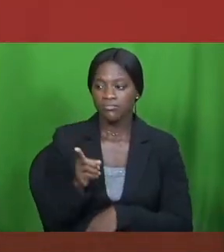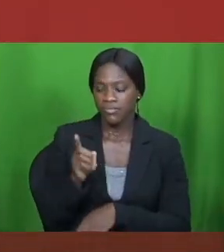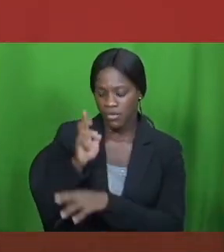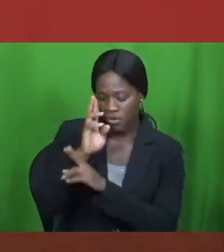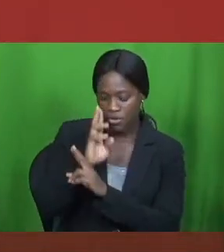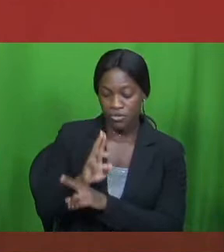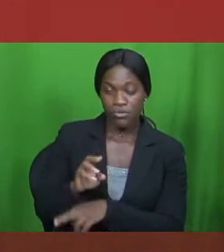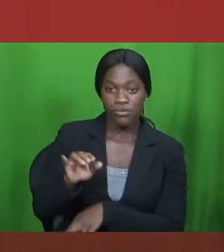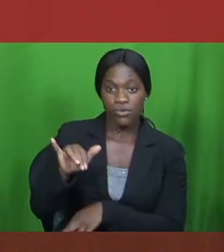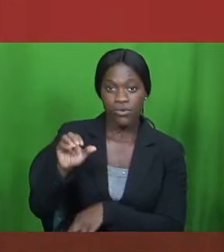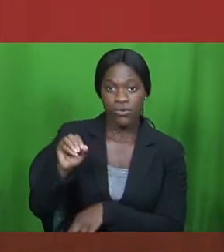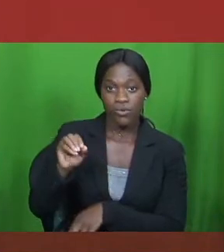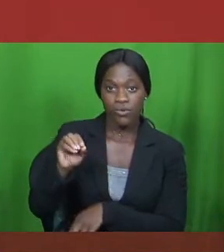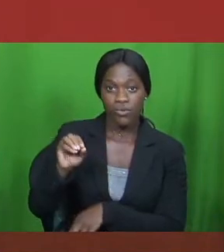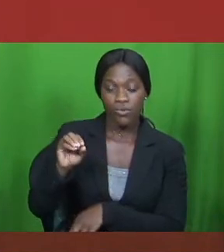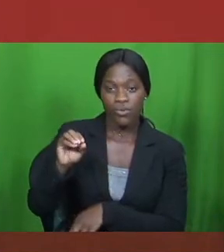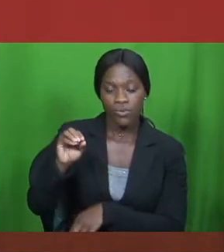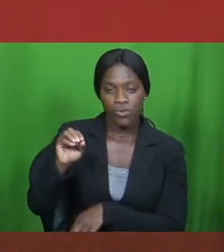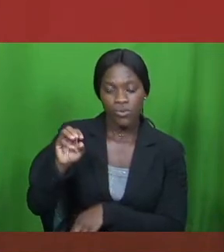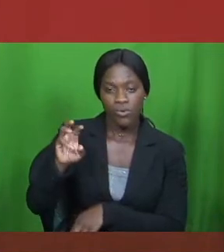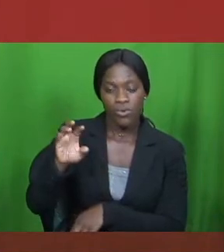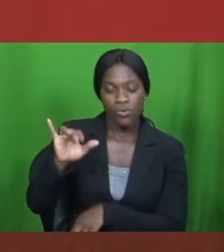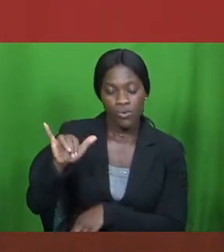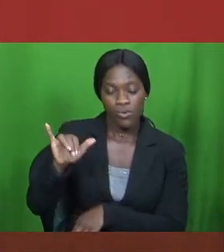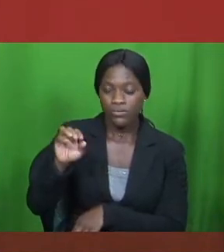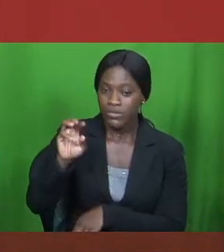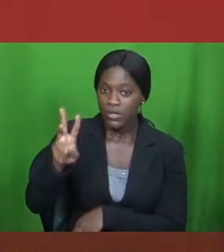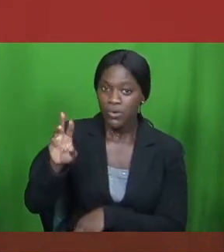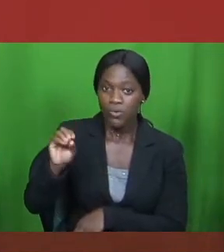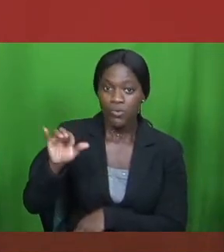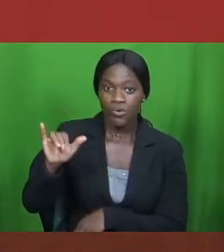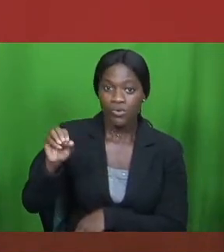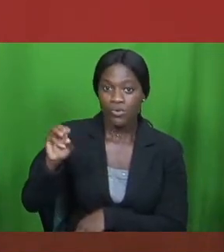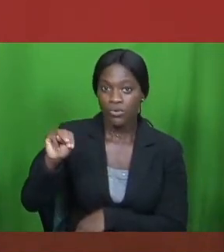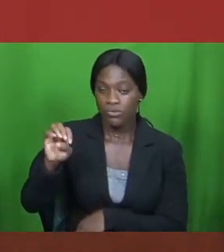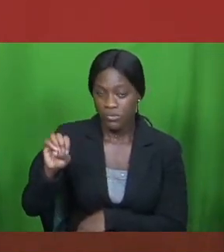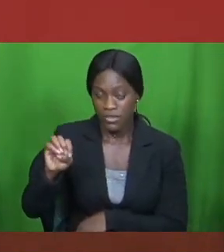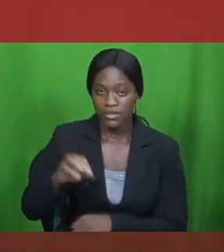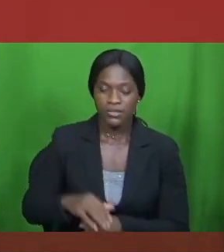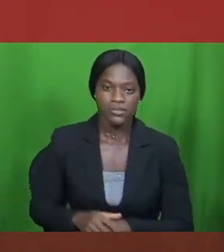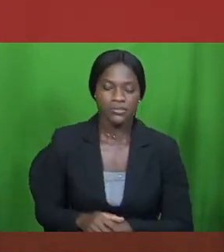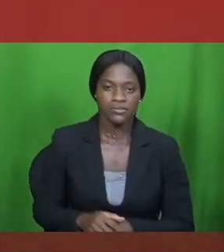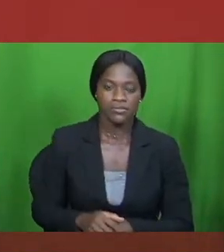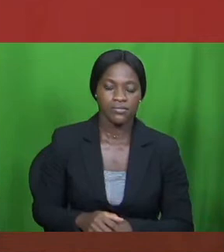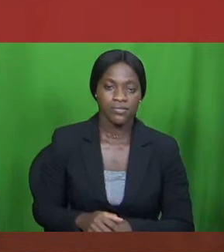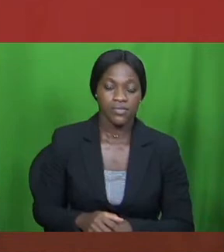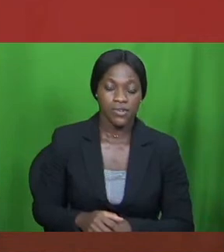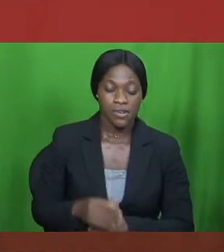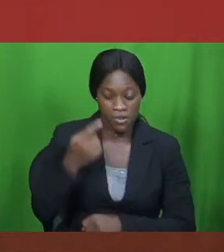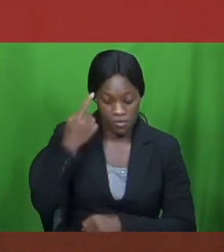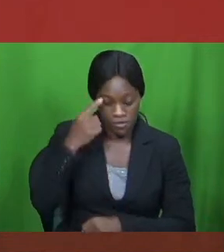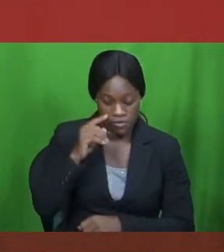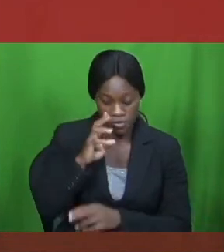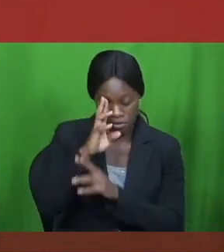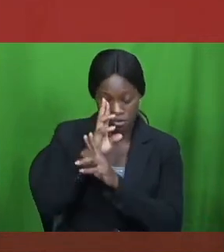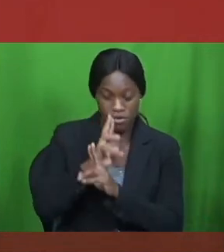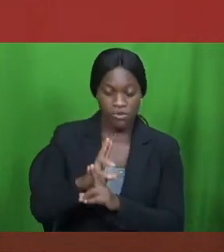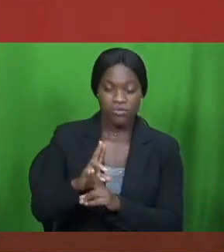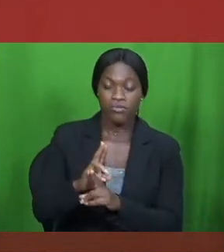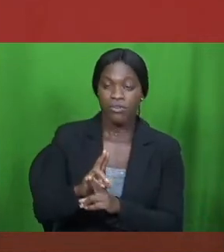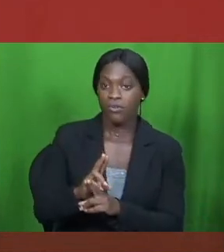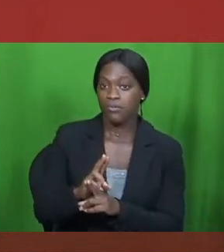Honorable Uyuma in respect of tribute to Mr. Honorable